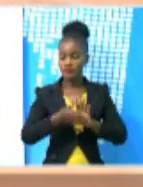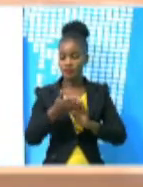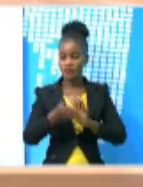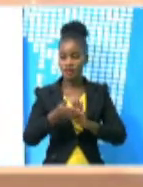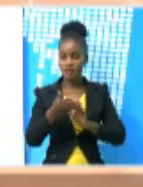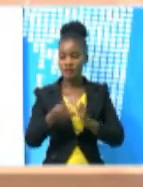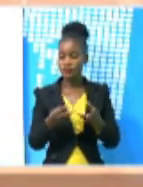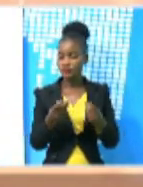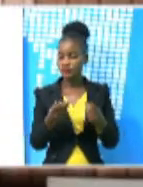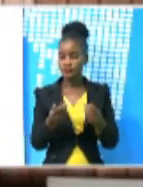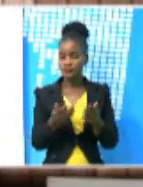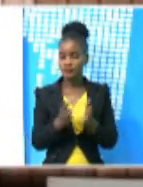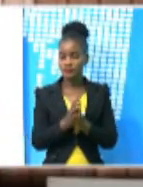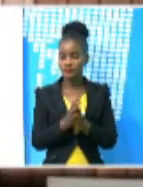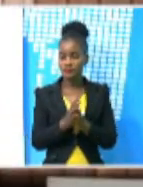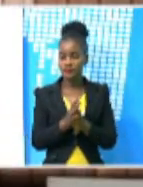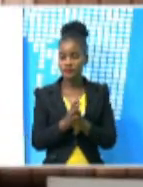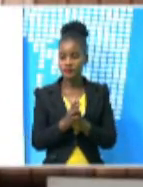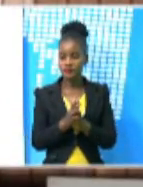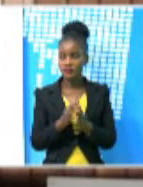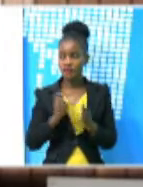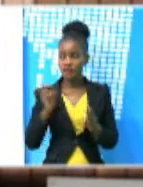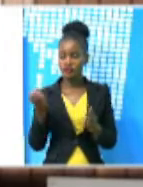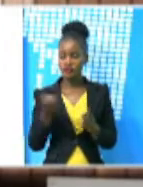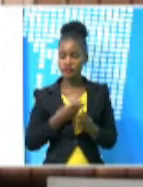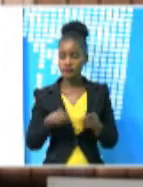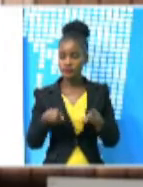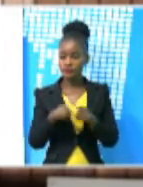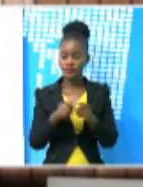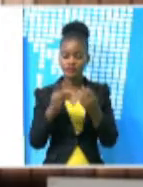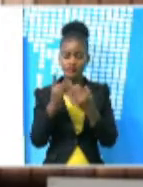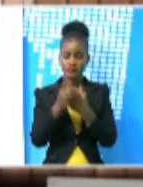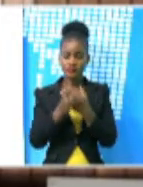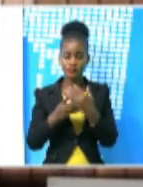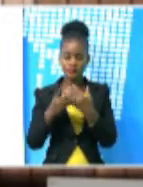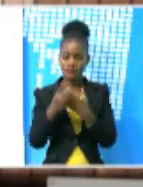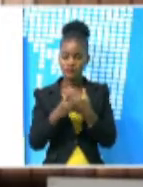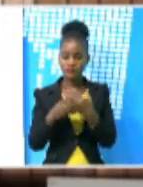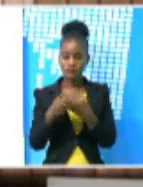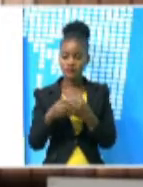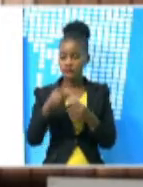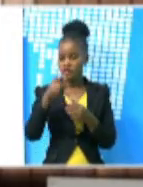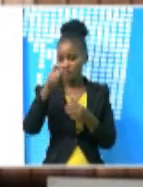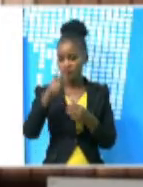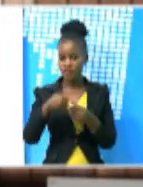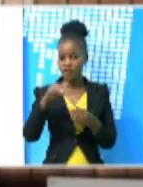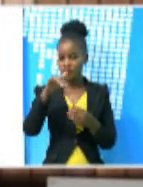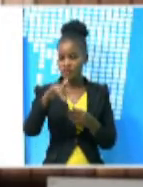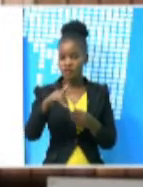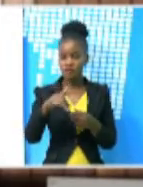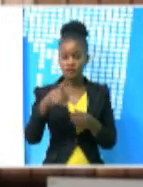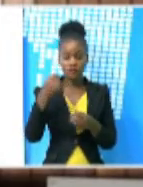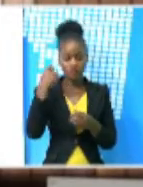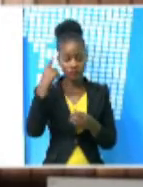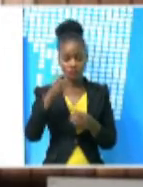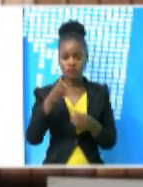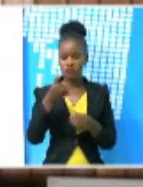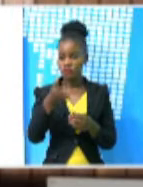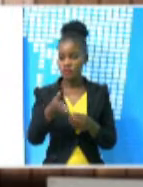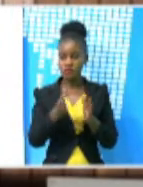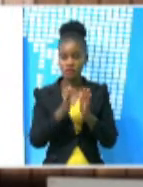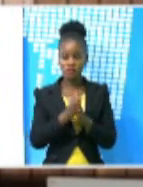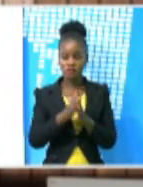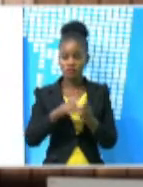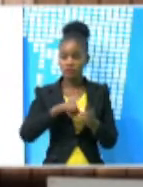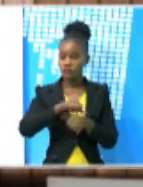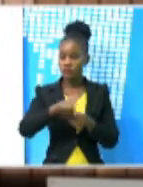this money. Some of us who worked as district councillors, chairpersons of districts before we came here, we are aware